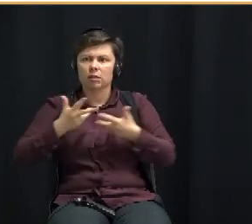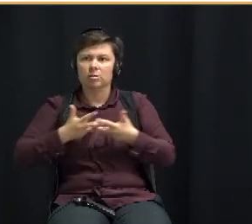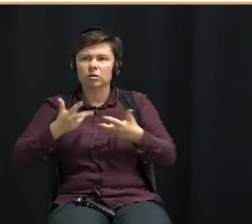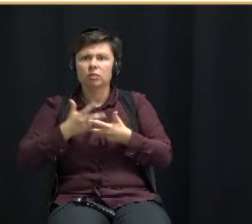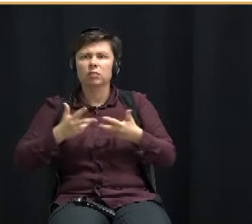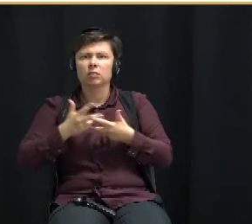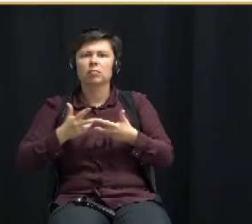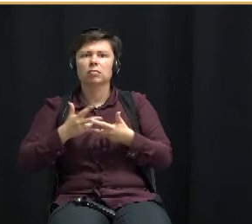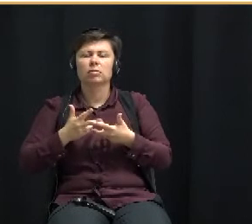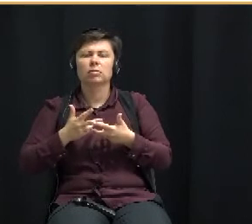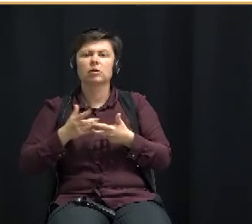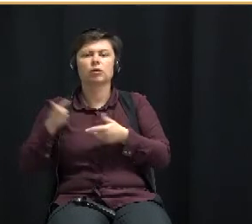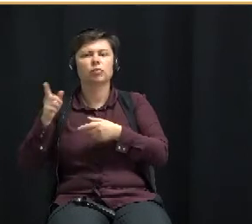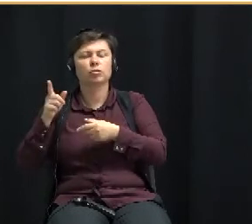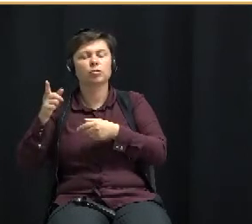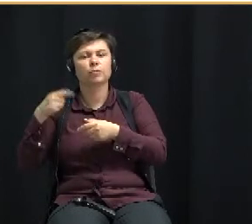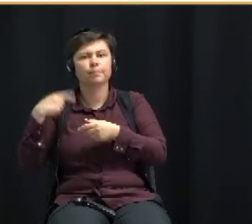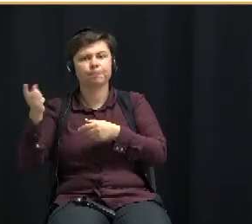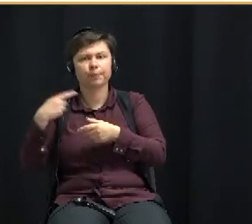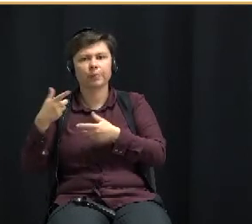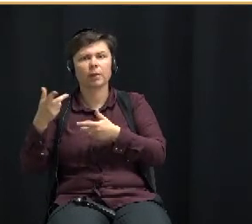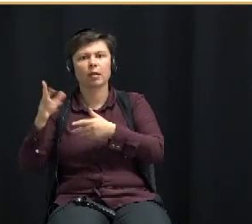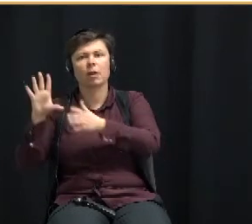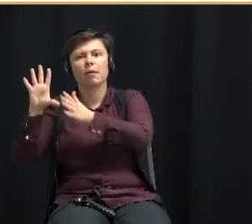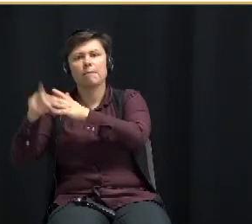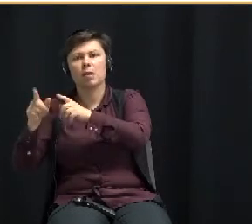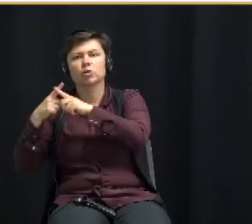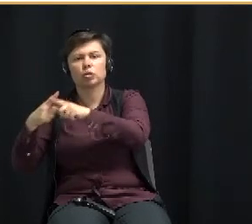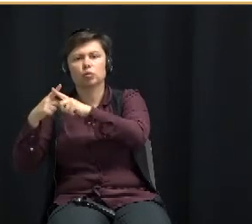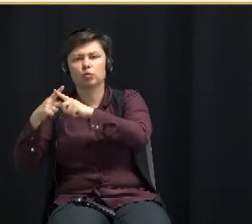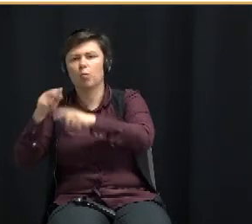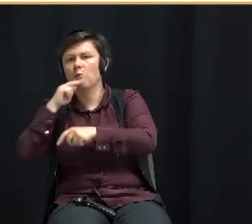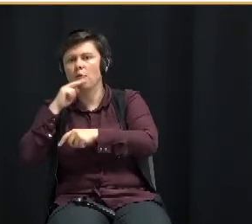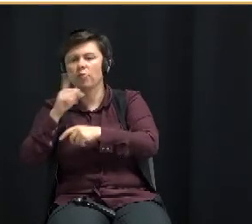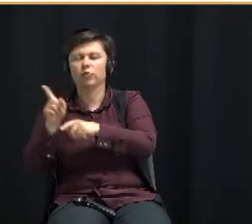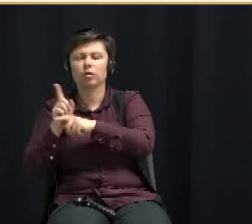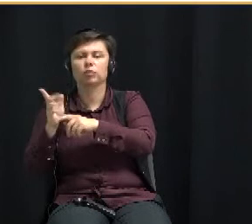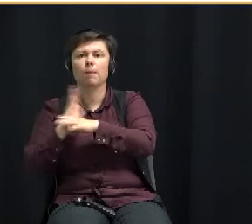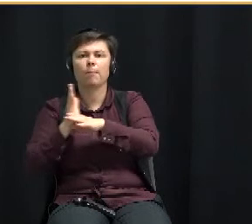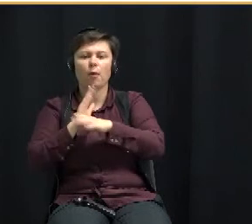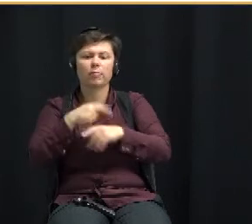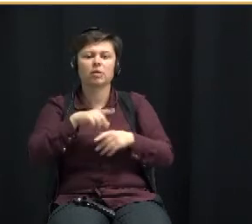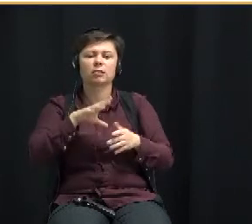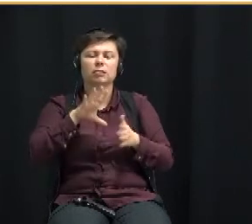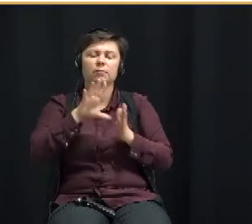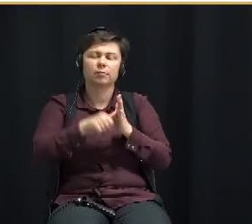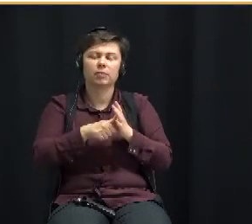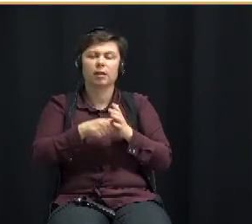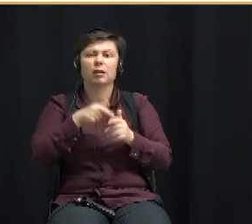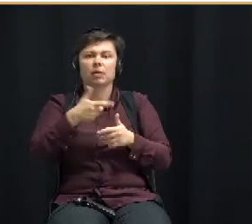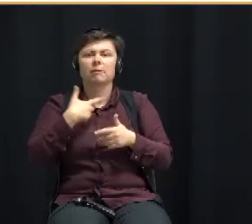river because it was overflowing each winter. And other wanted to have